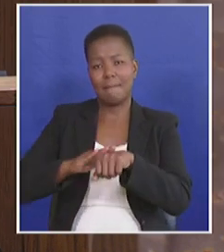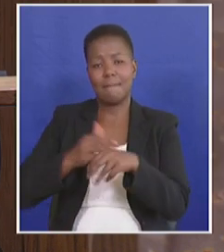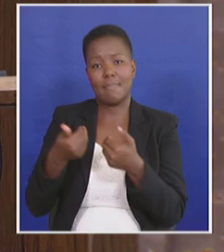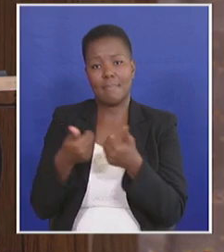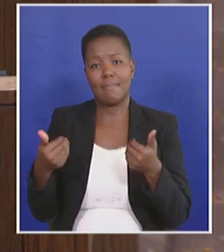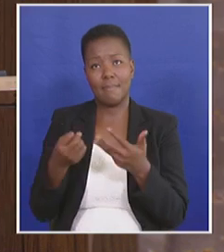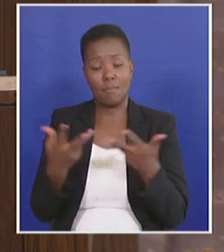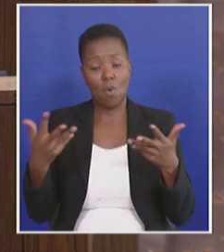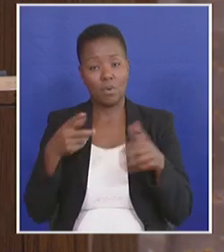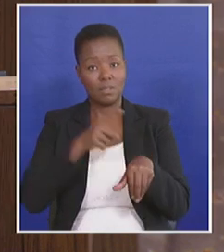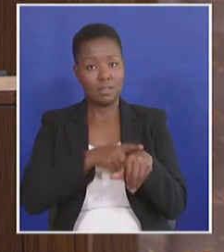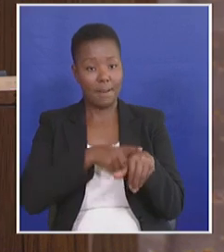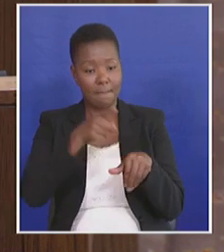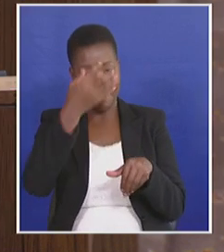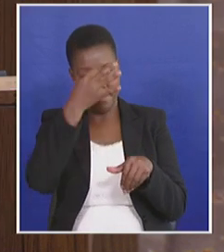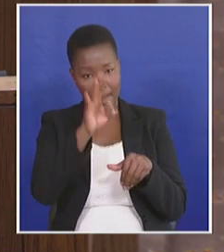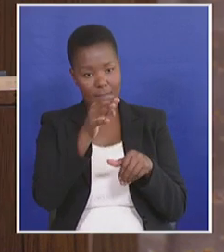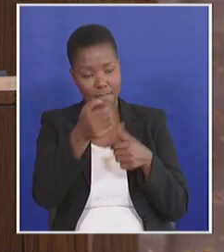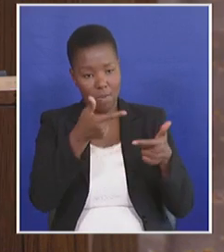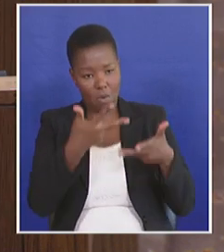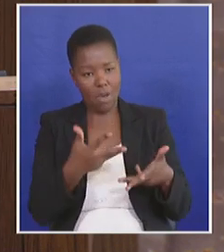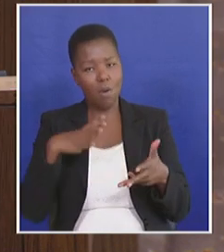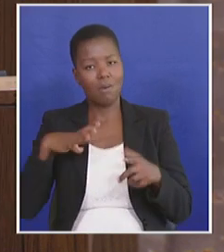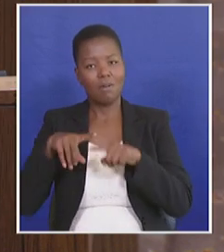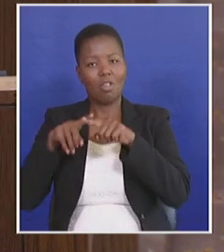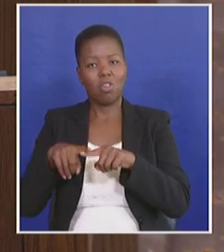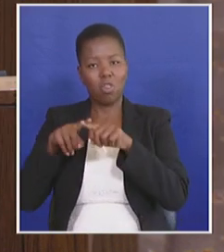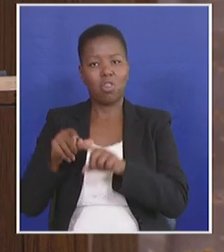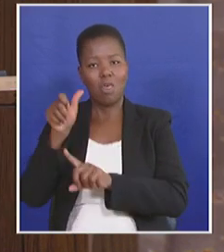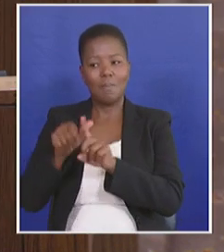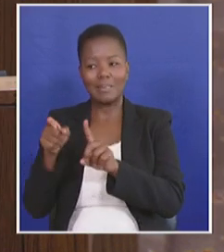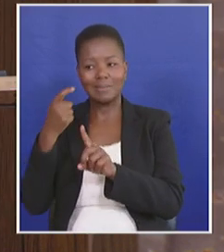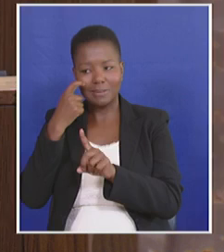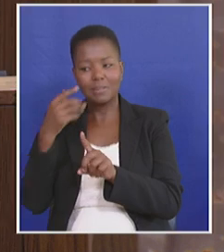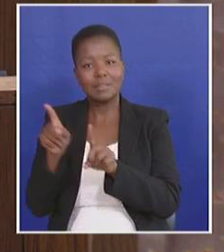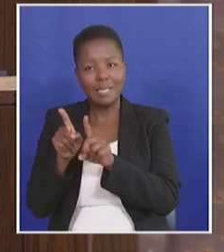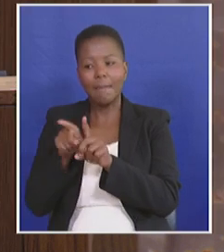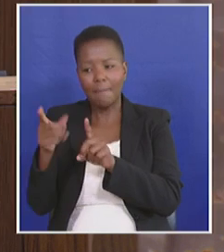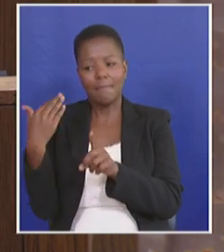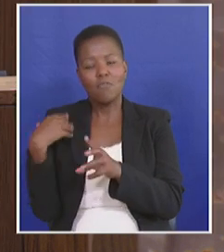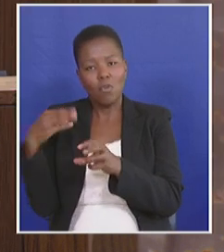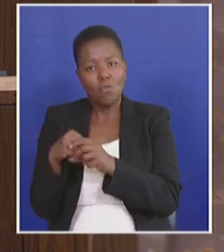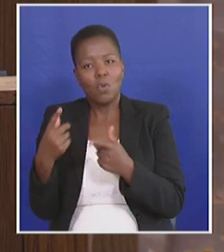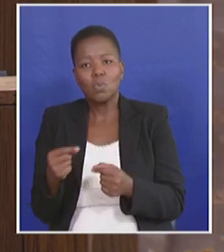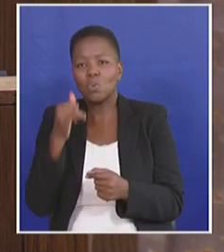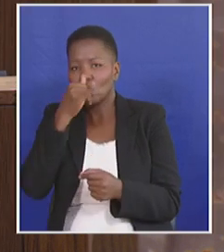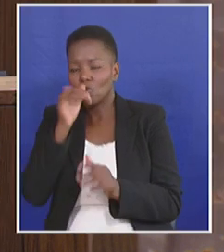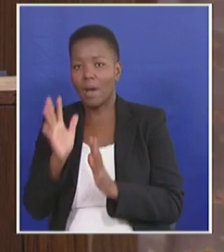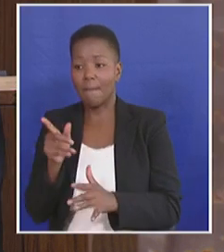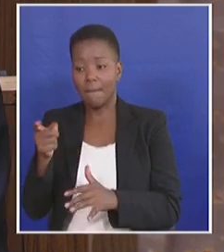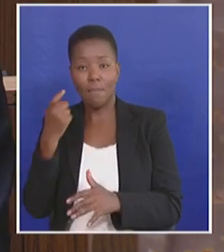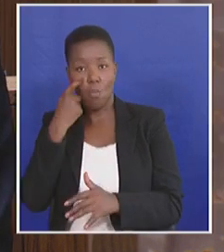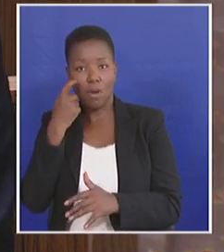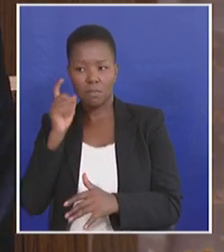often dependent on the evidence of witnesses who have been co-conspirators to prove these offences. These witnesses are reluctant to be seen